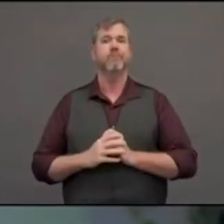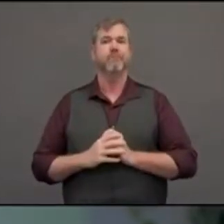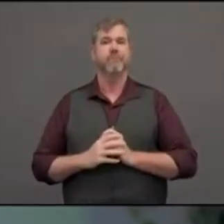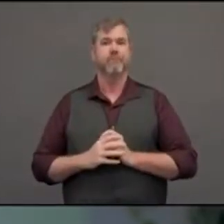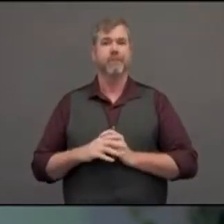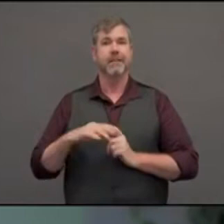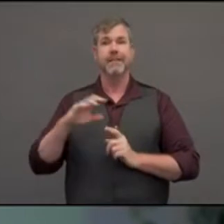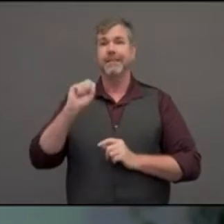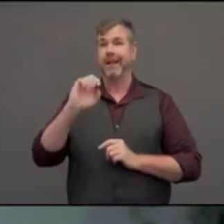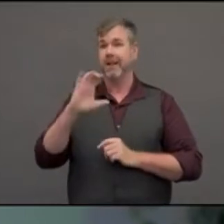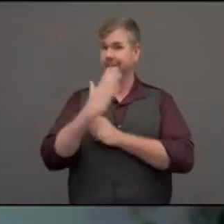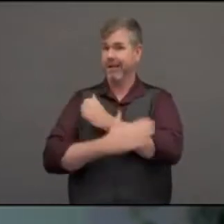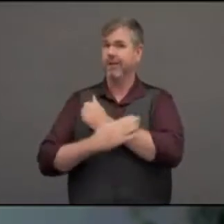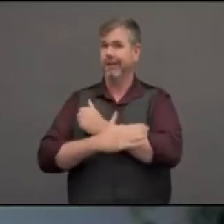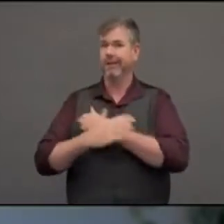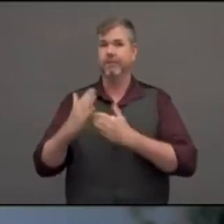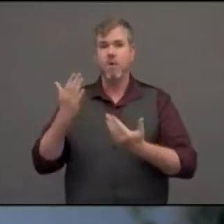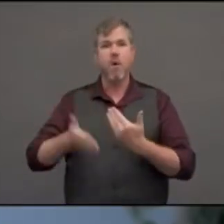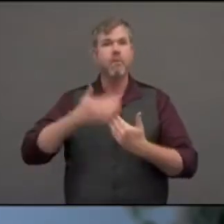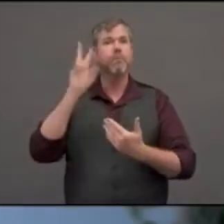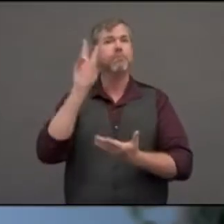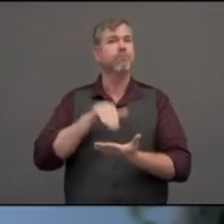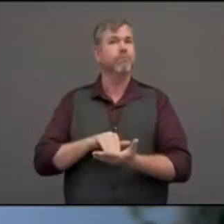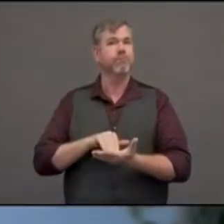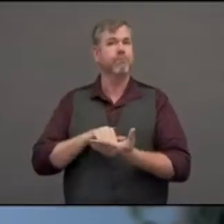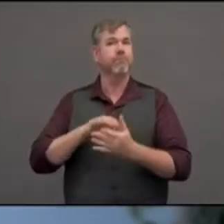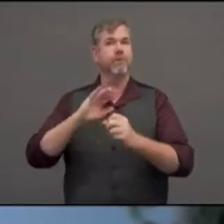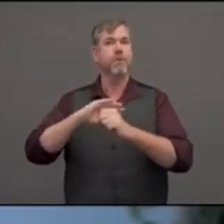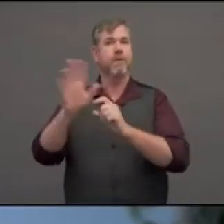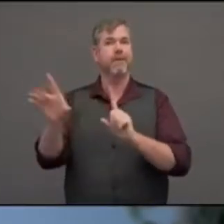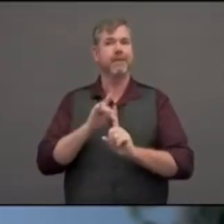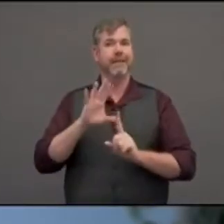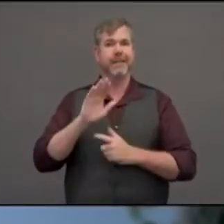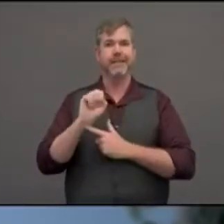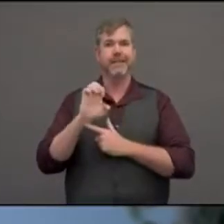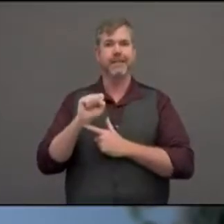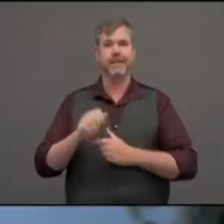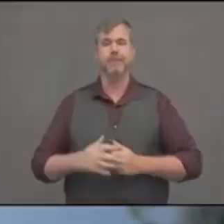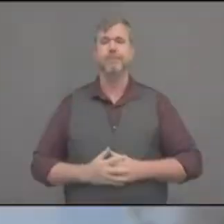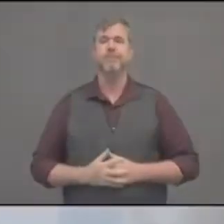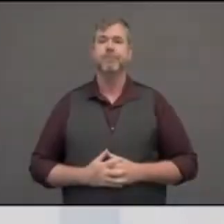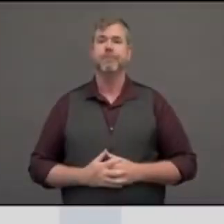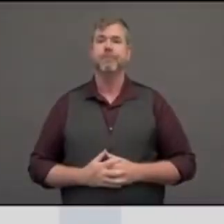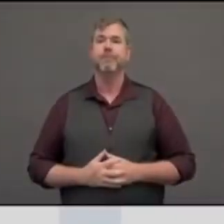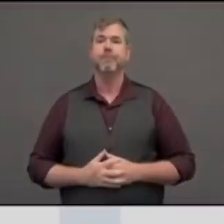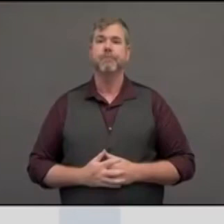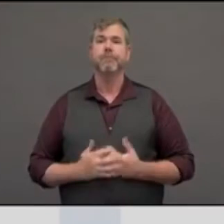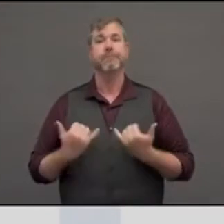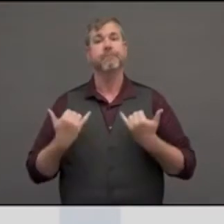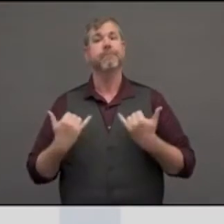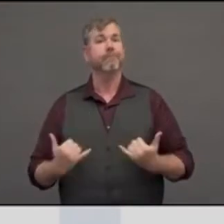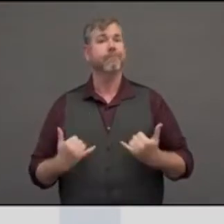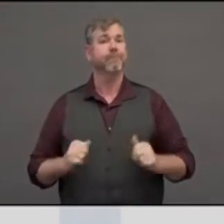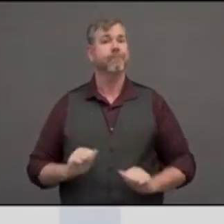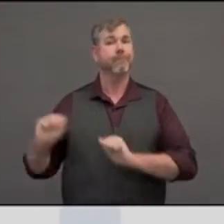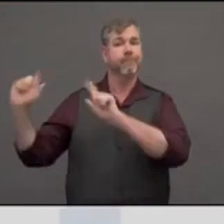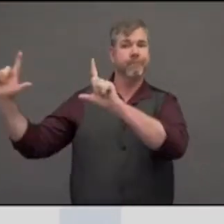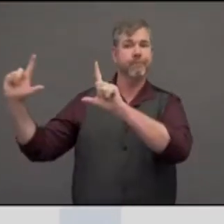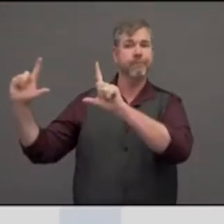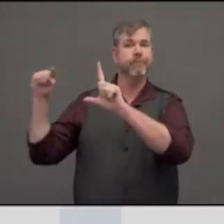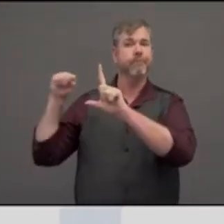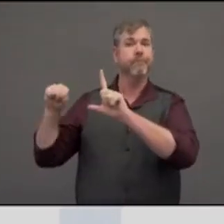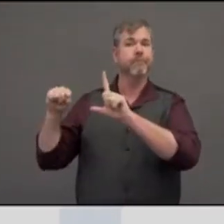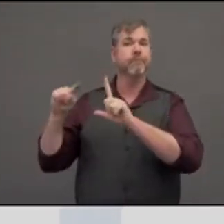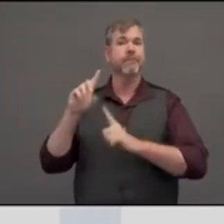past 15 days. Let's go ahead and take a look at our data dashboard here. As you can see, as of yesterday, cumulative